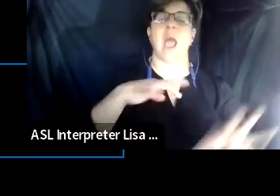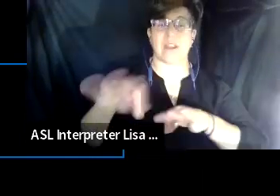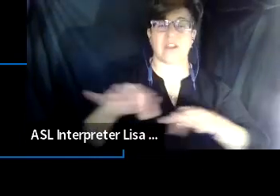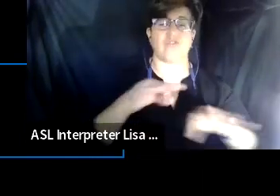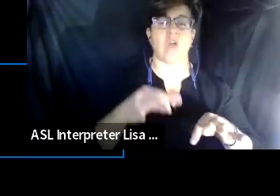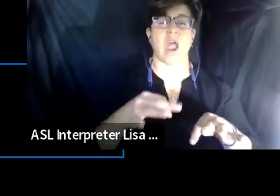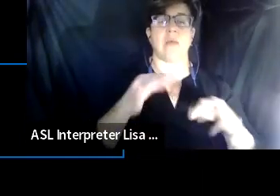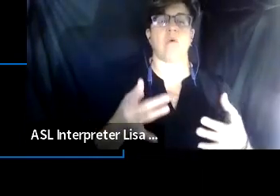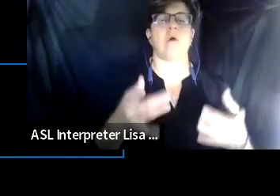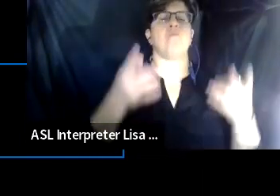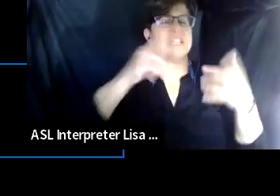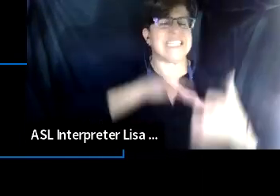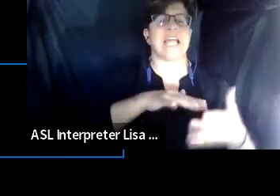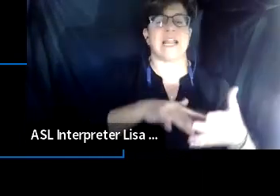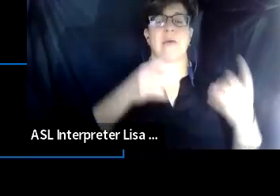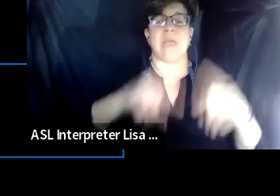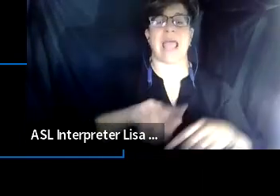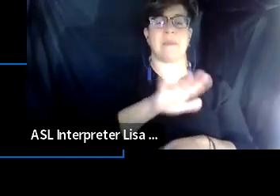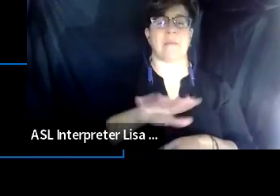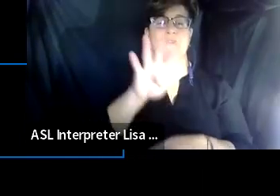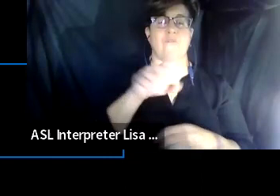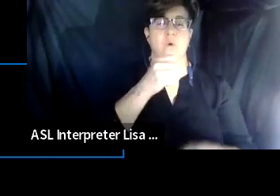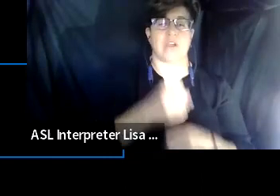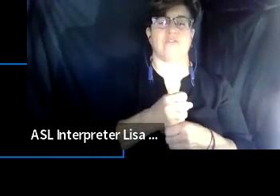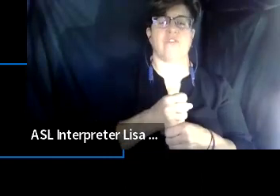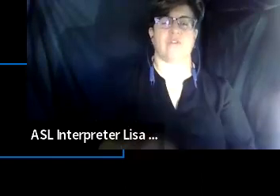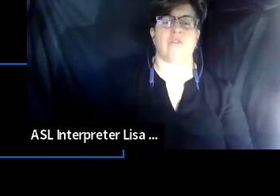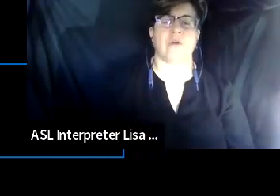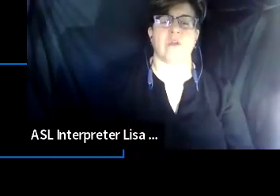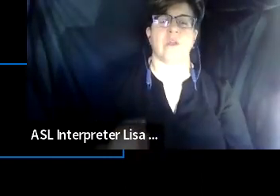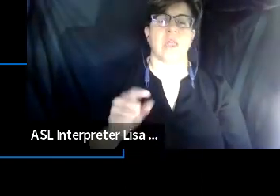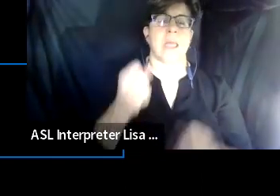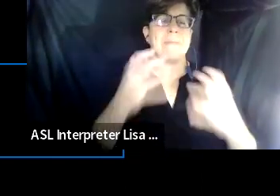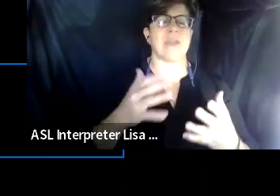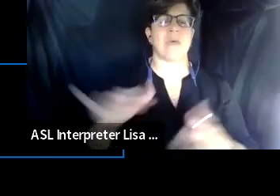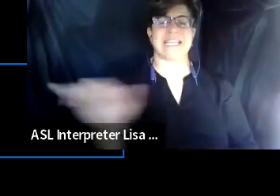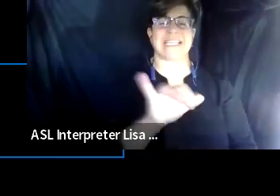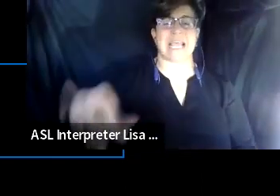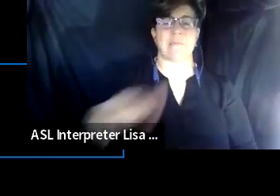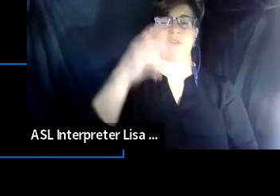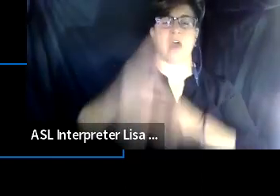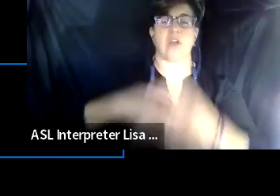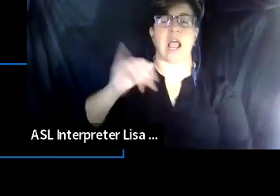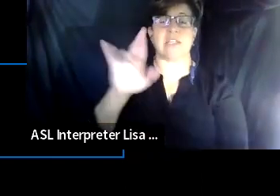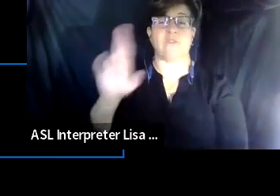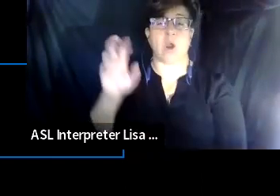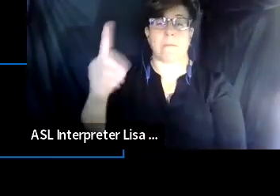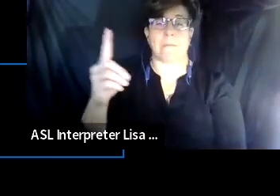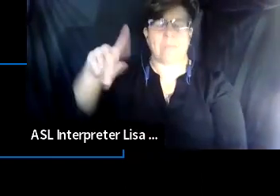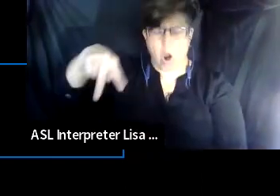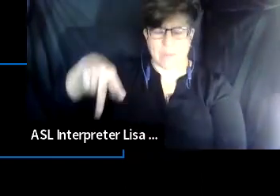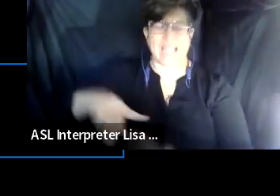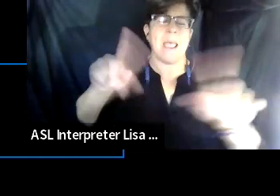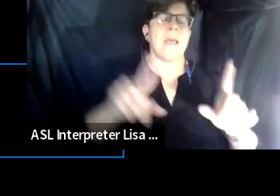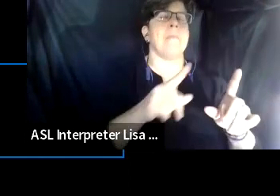patient. So in many ways, it's similar to other forms of RP, but on the other hand, it has some specific